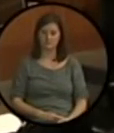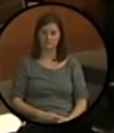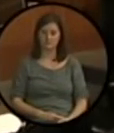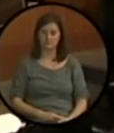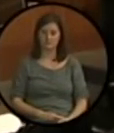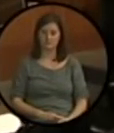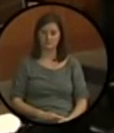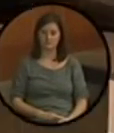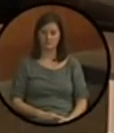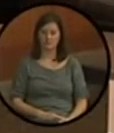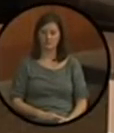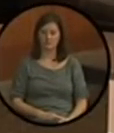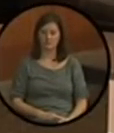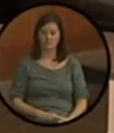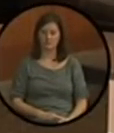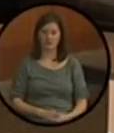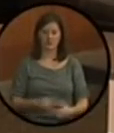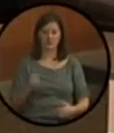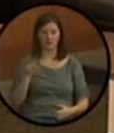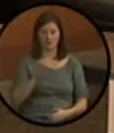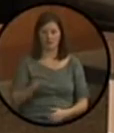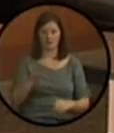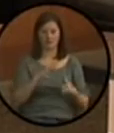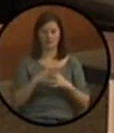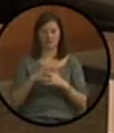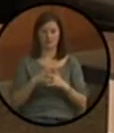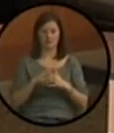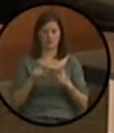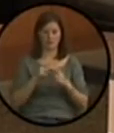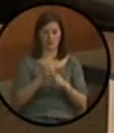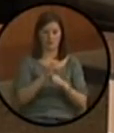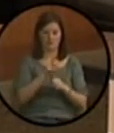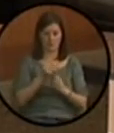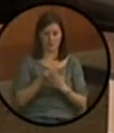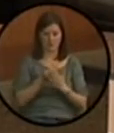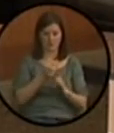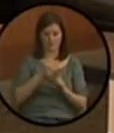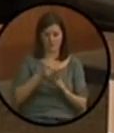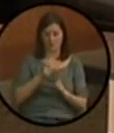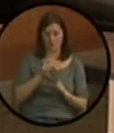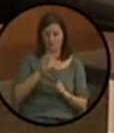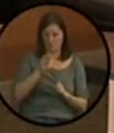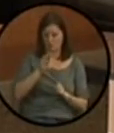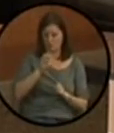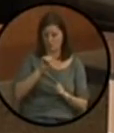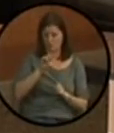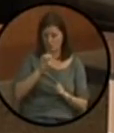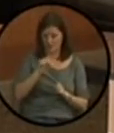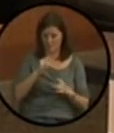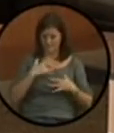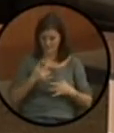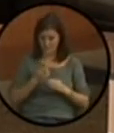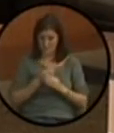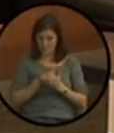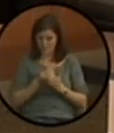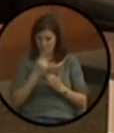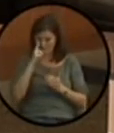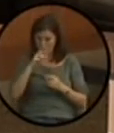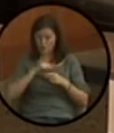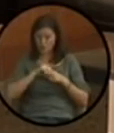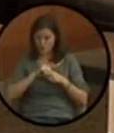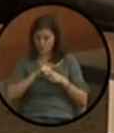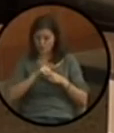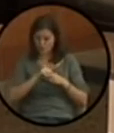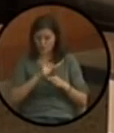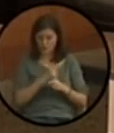Nationwide, forfeiture funds tend to be used strictly in police departments, many times for training. In this